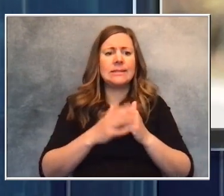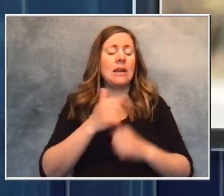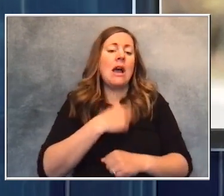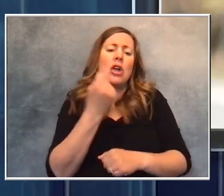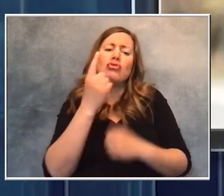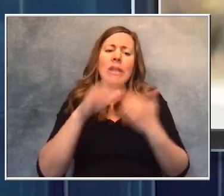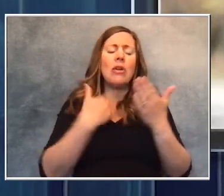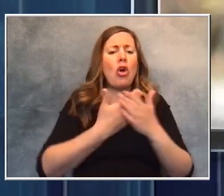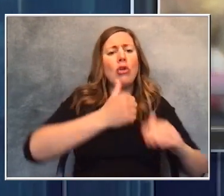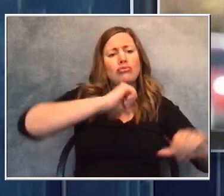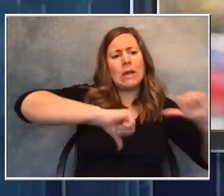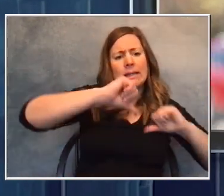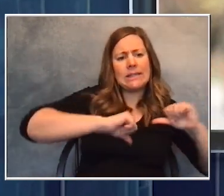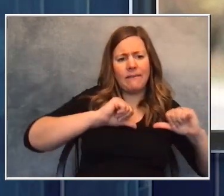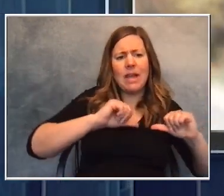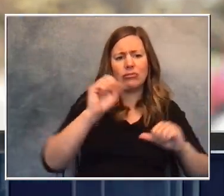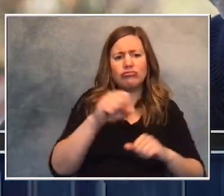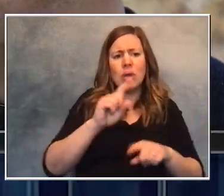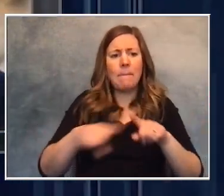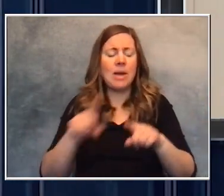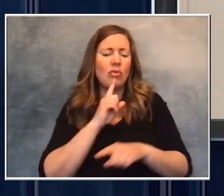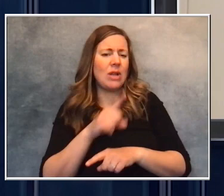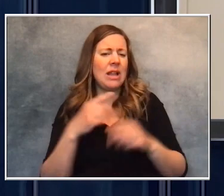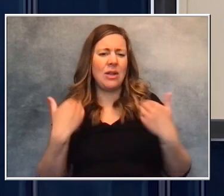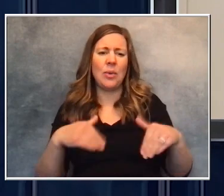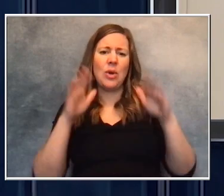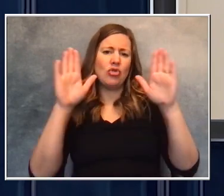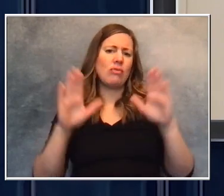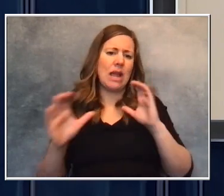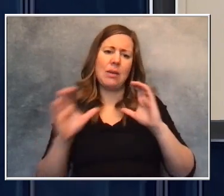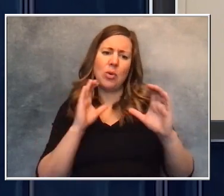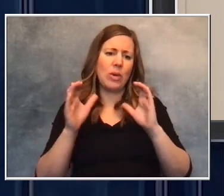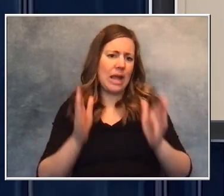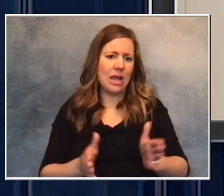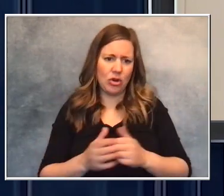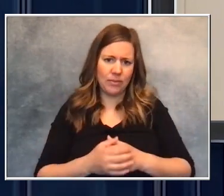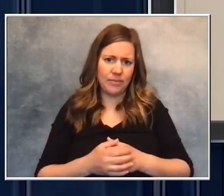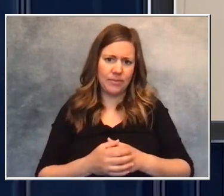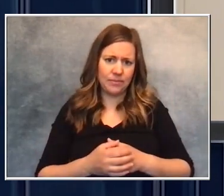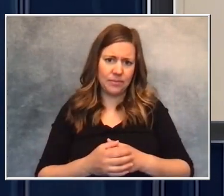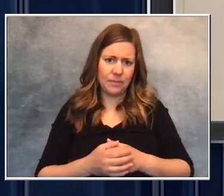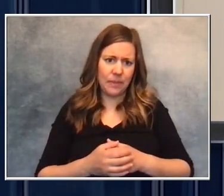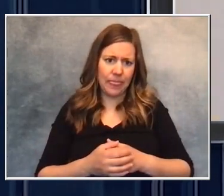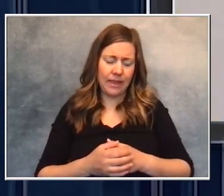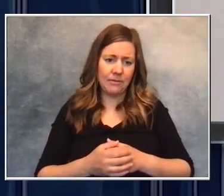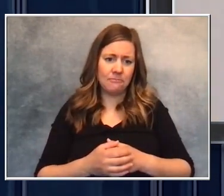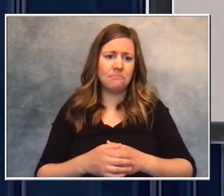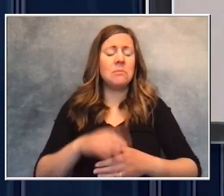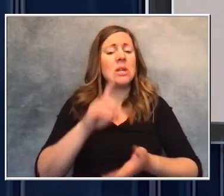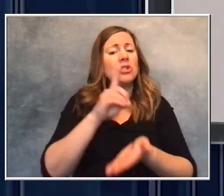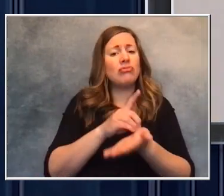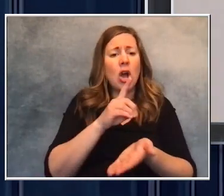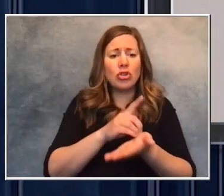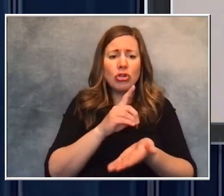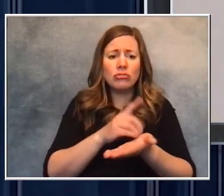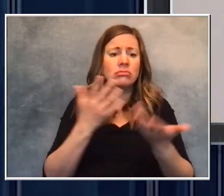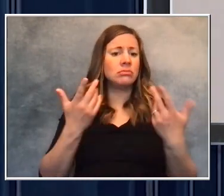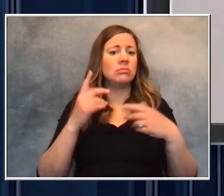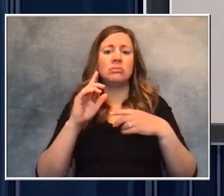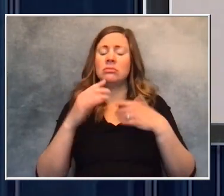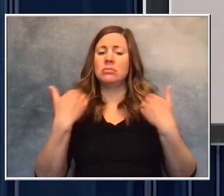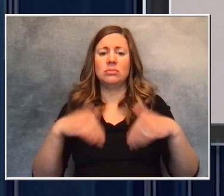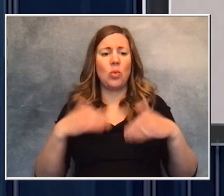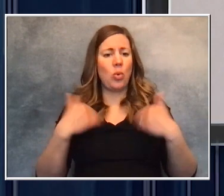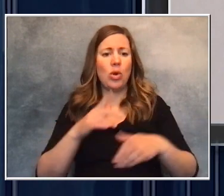scientific, but they're all just, I found them to be great communicators. Dr. Hoffman, I love when I meet with him. This is a